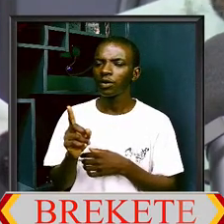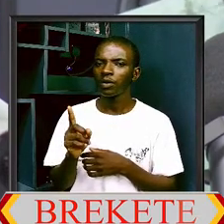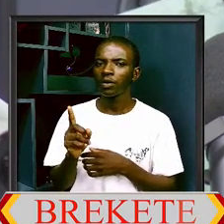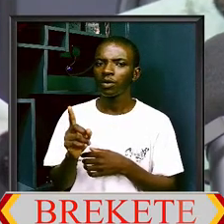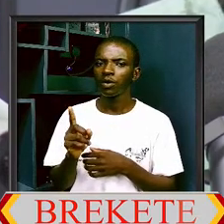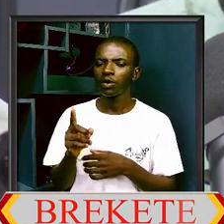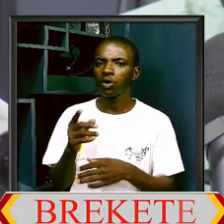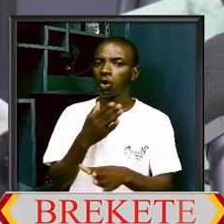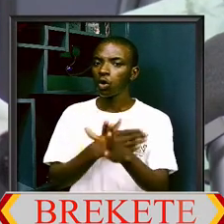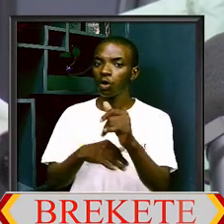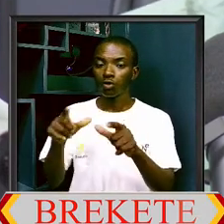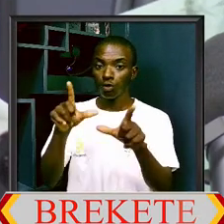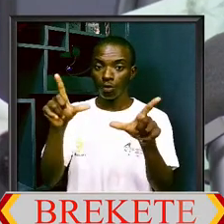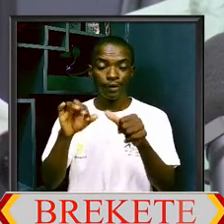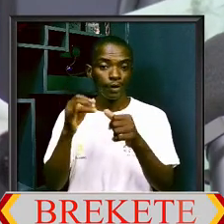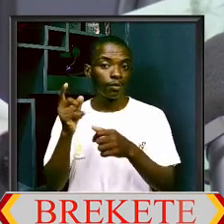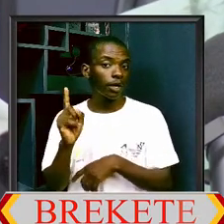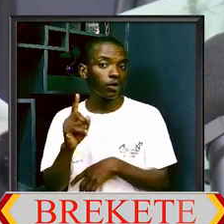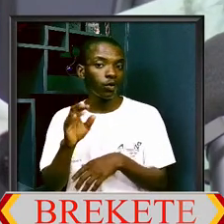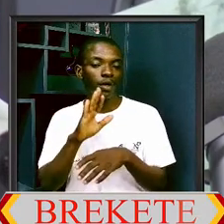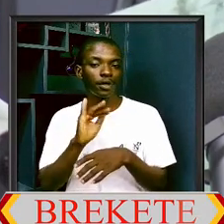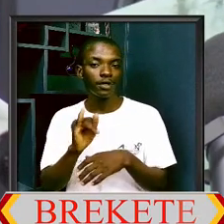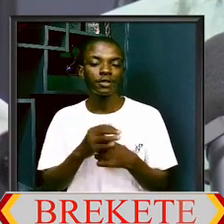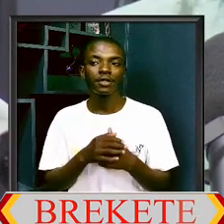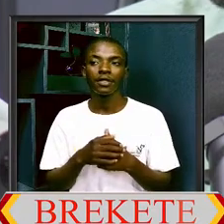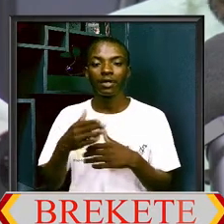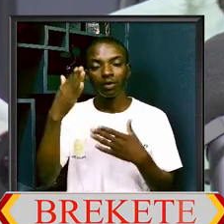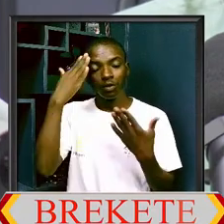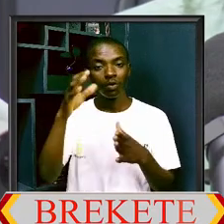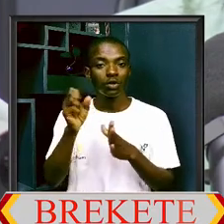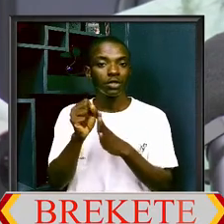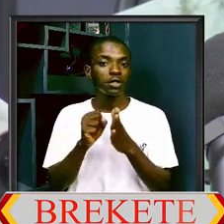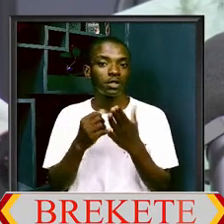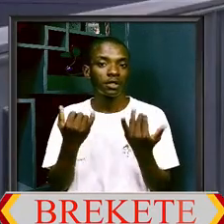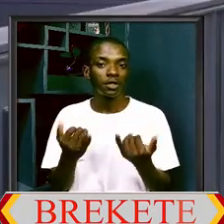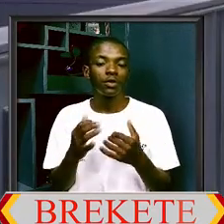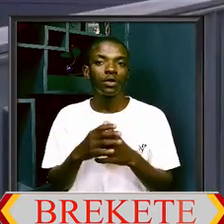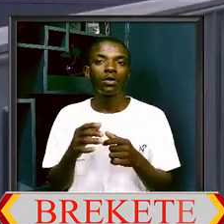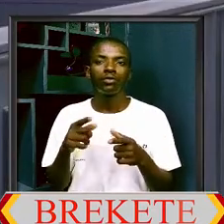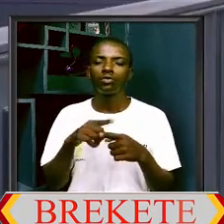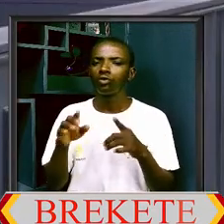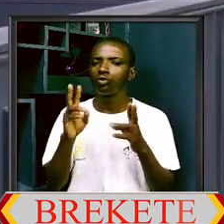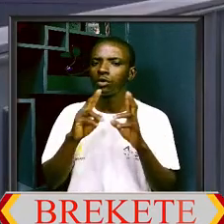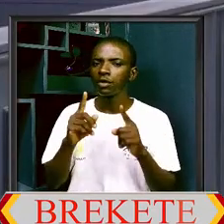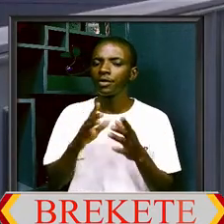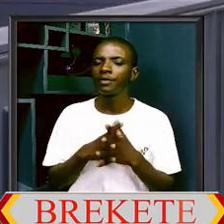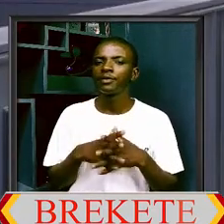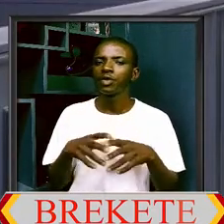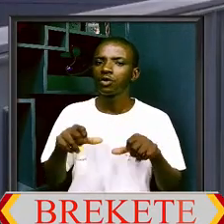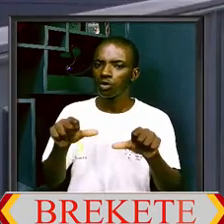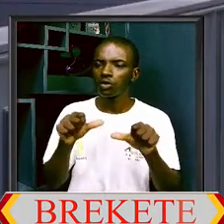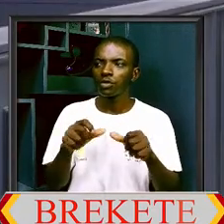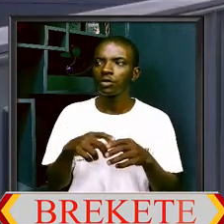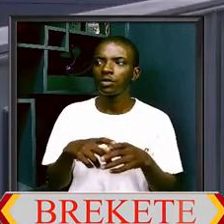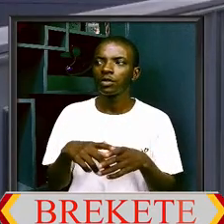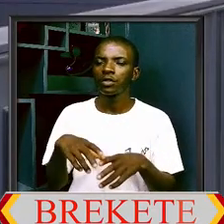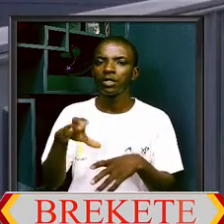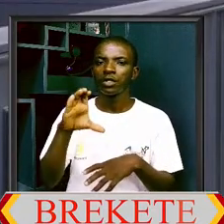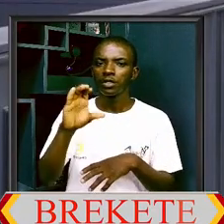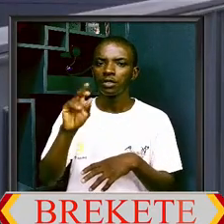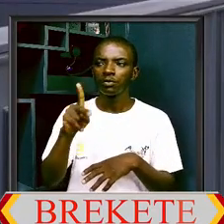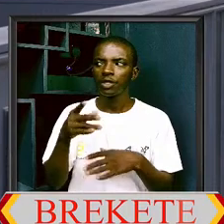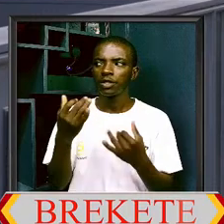I'm not God go locate him anywhere when he day I don't know the state don't worry yes sir continue man yes sir so is a